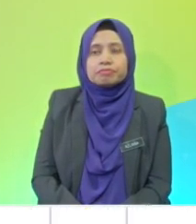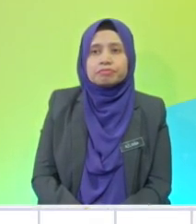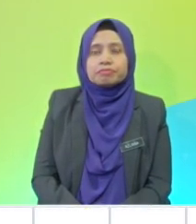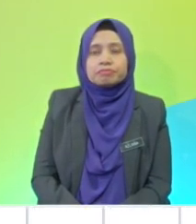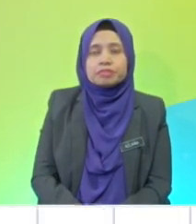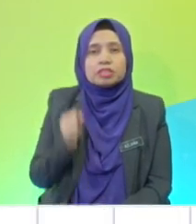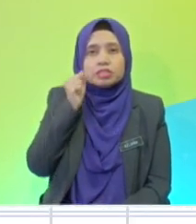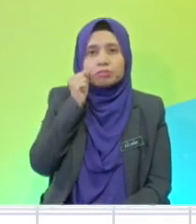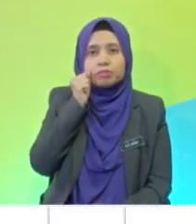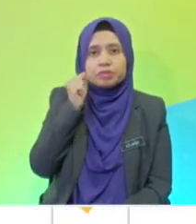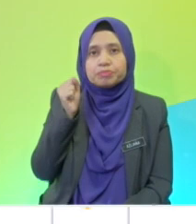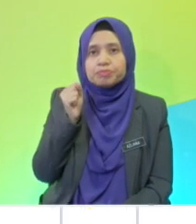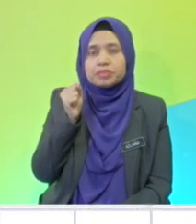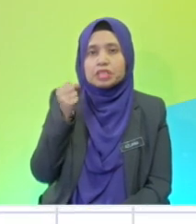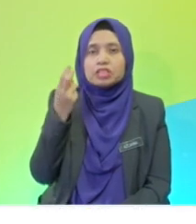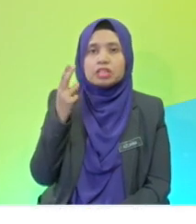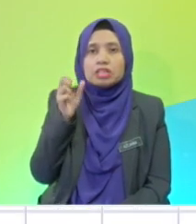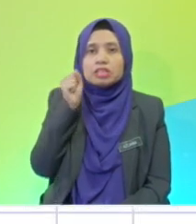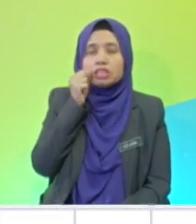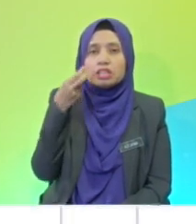Or maybe Shahira?